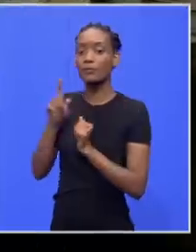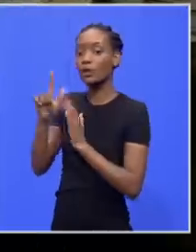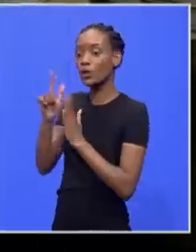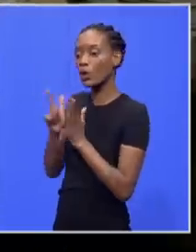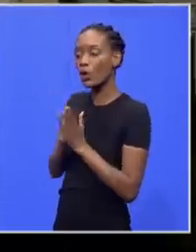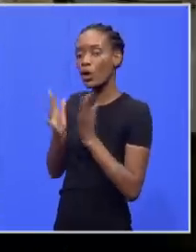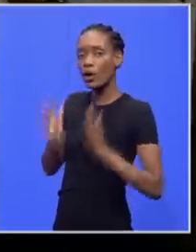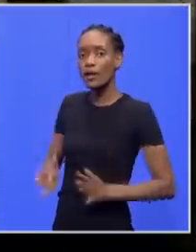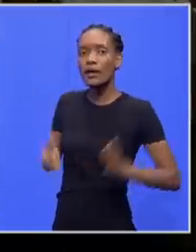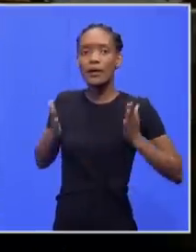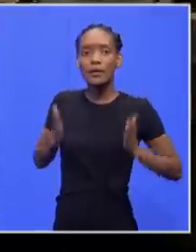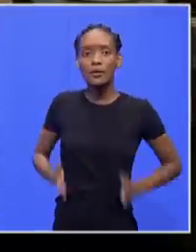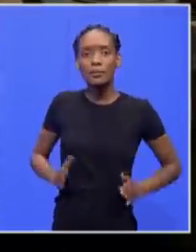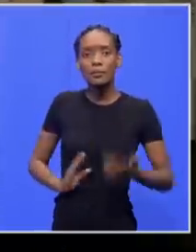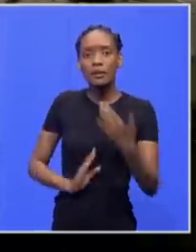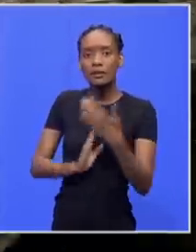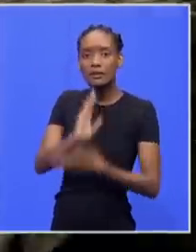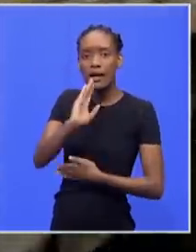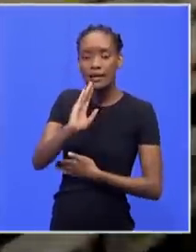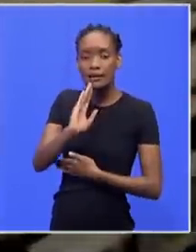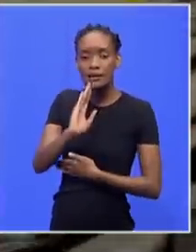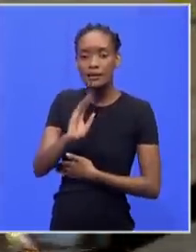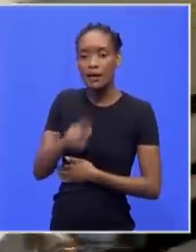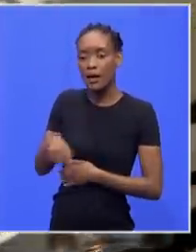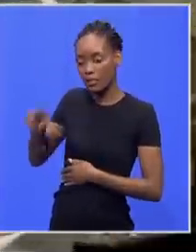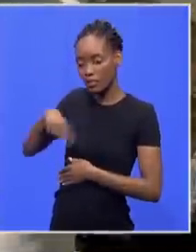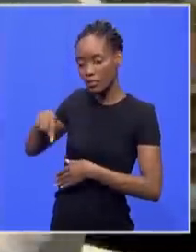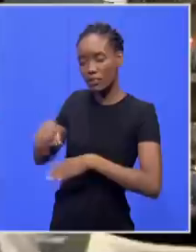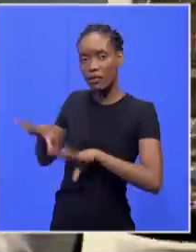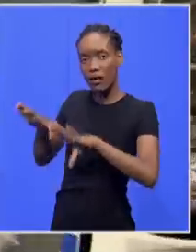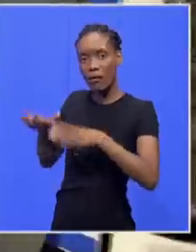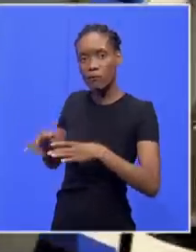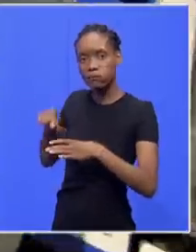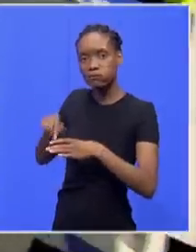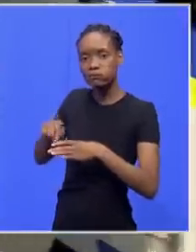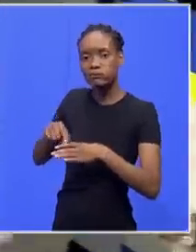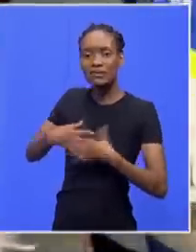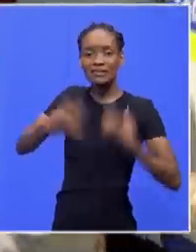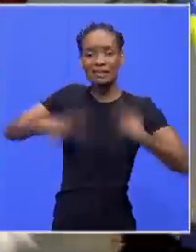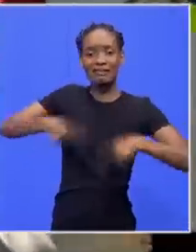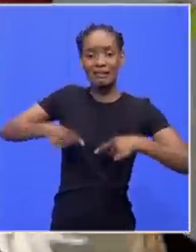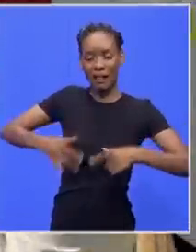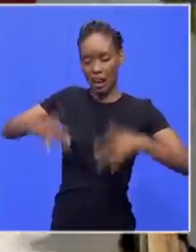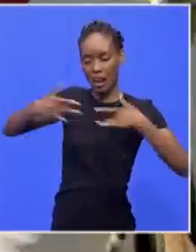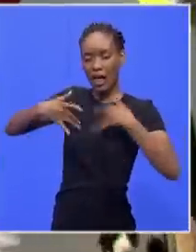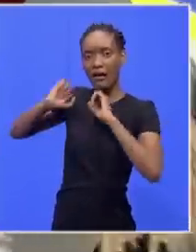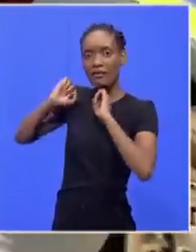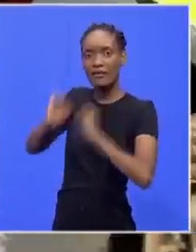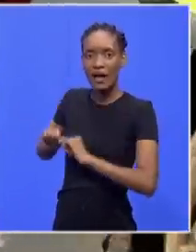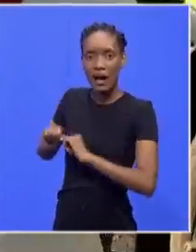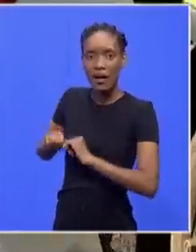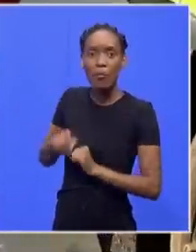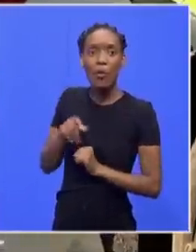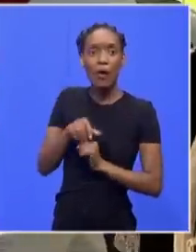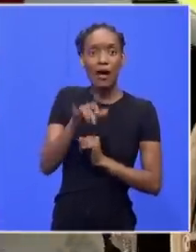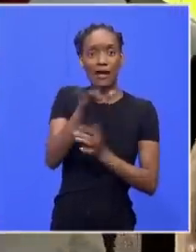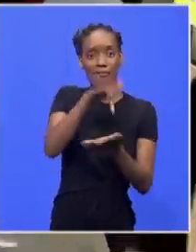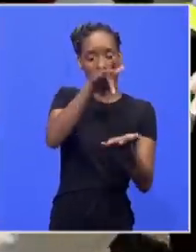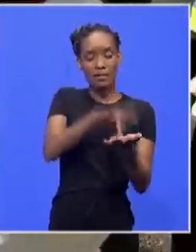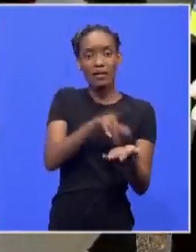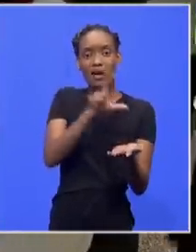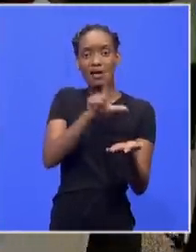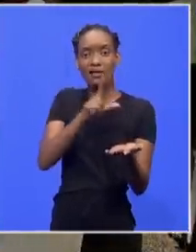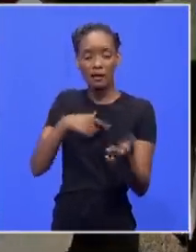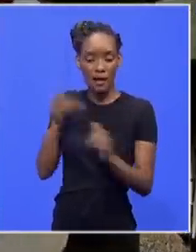rights. The refugees here, they are fearing for their lives should they go to Lindela. And they're saying their